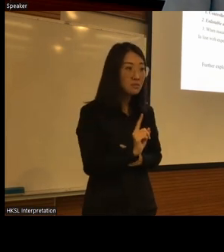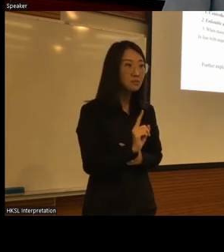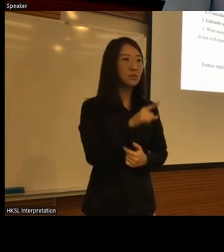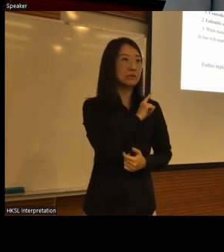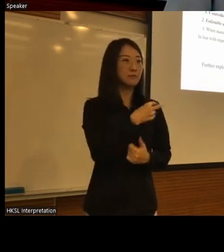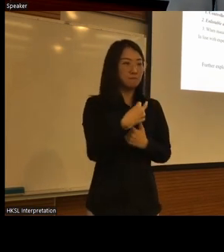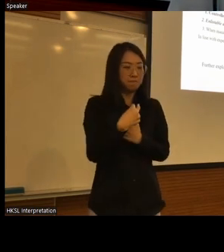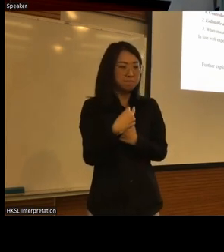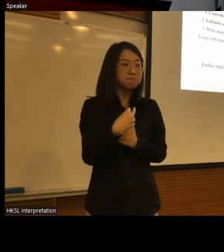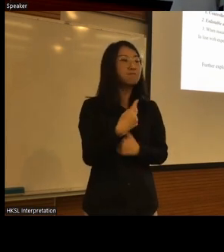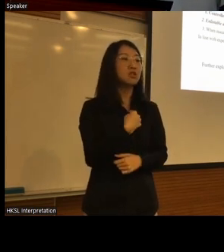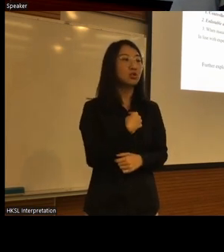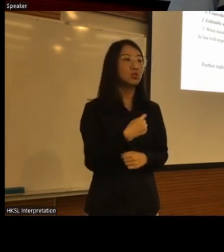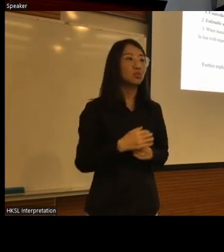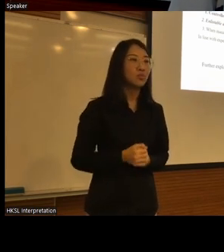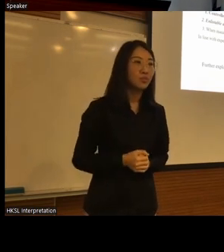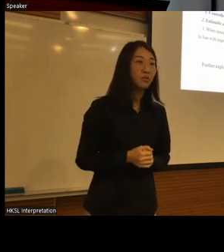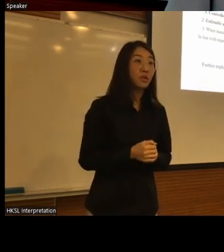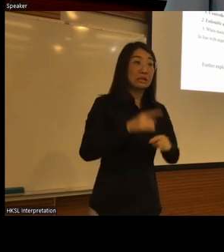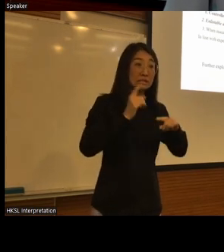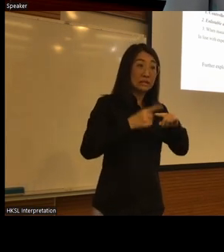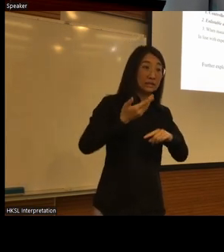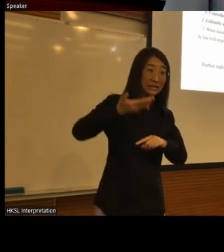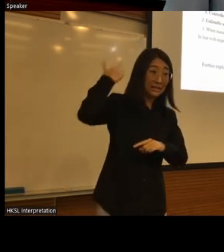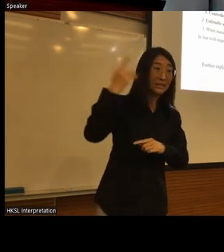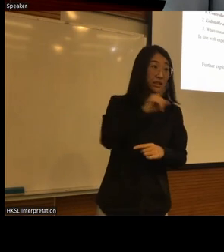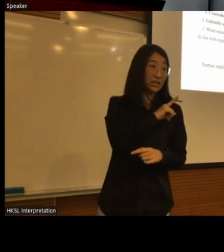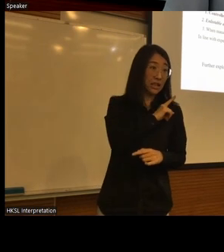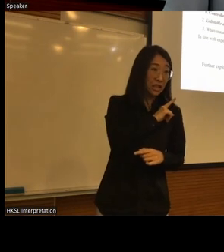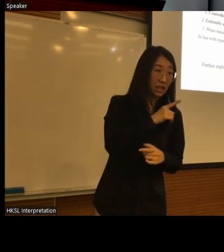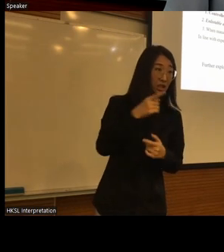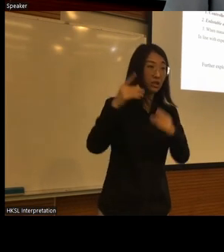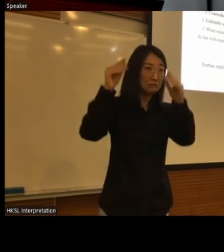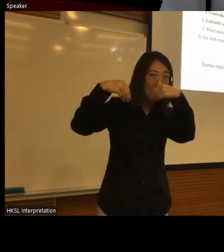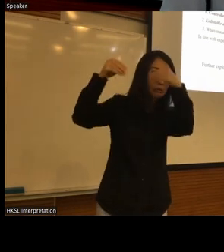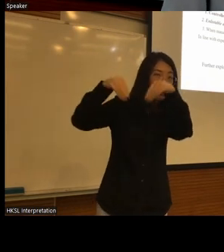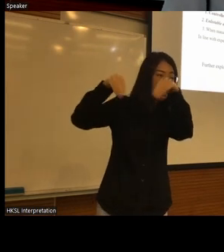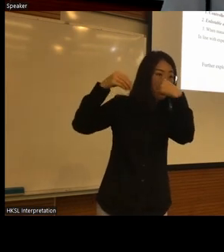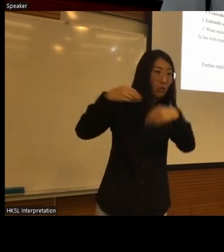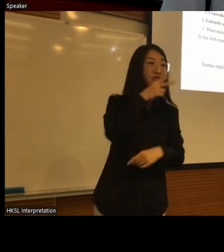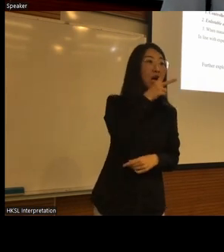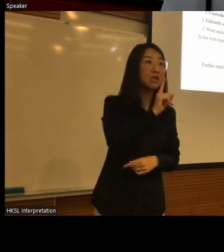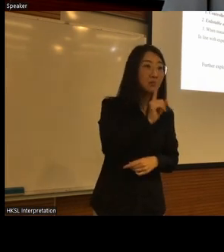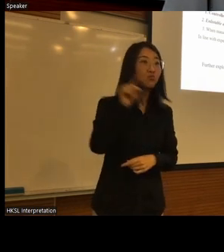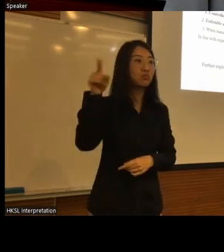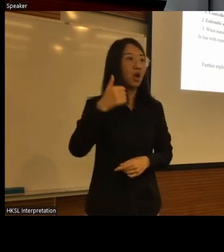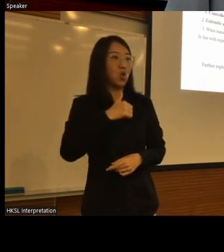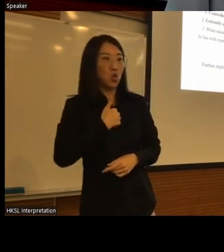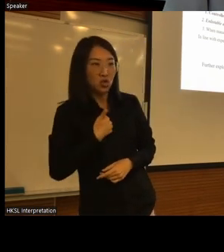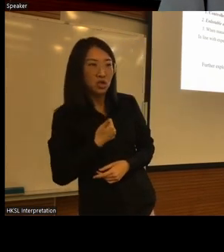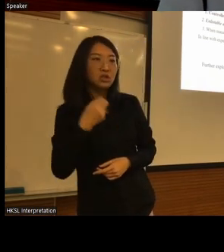So when I was taught interpreting, the teachers and the head of the